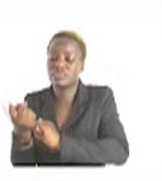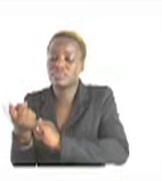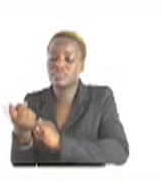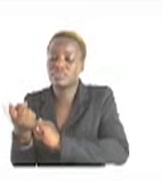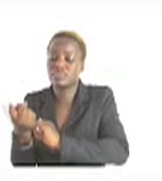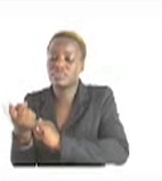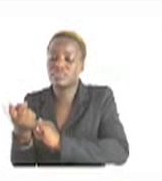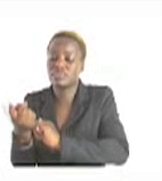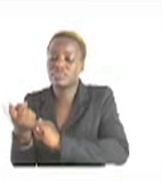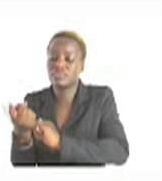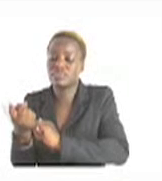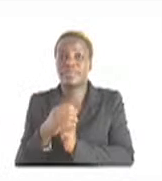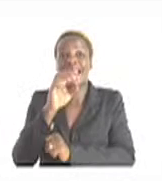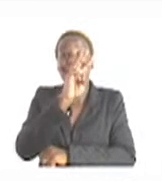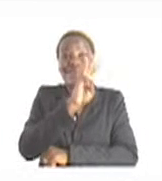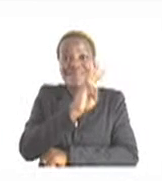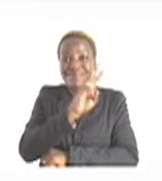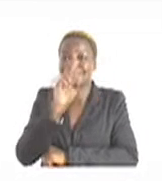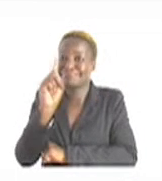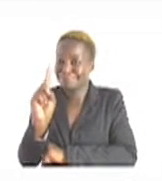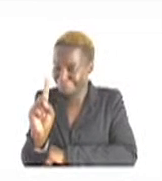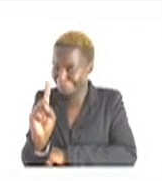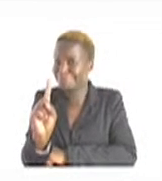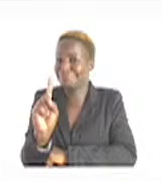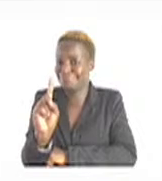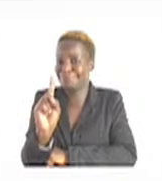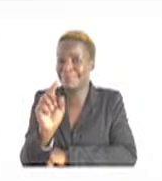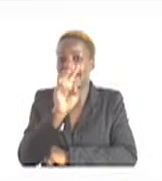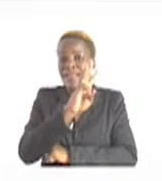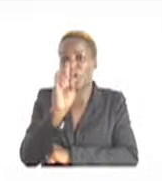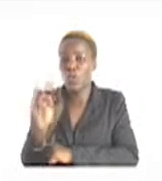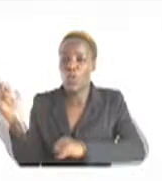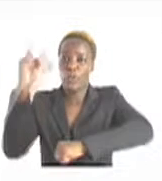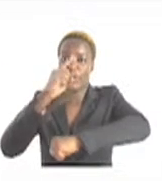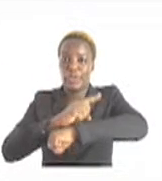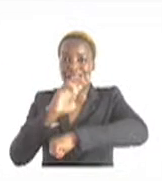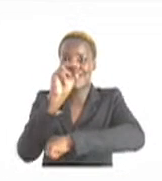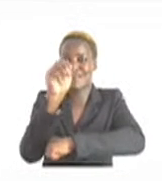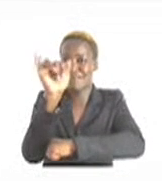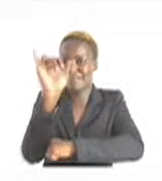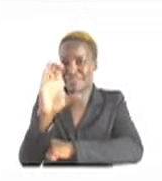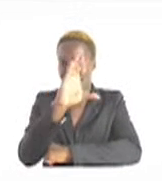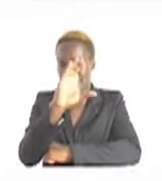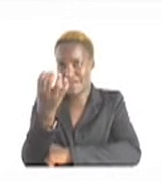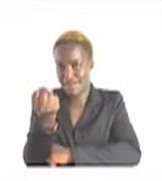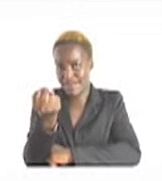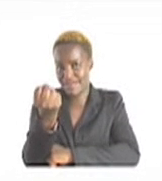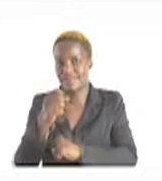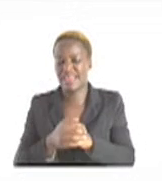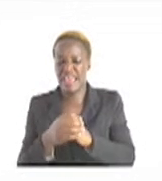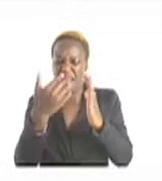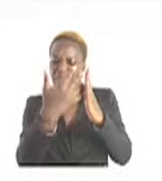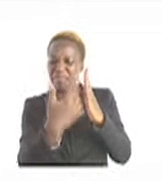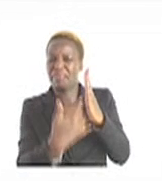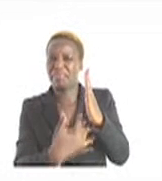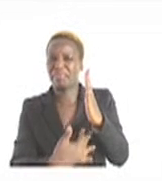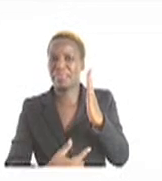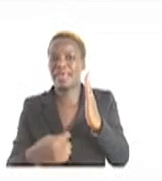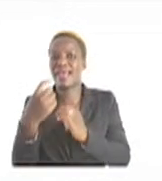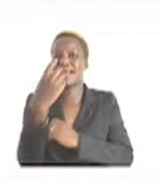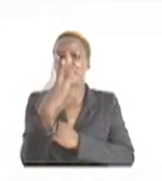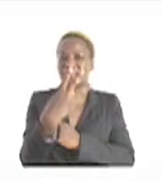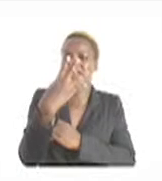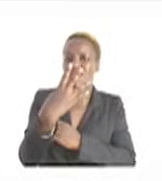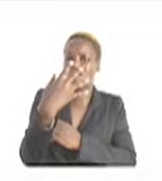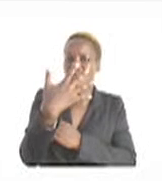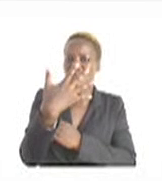31. 31. That's correct. It's 31 days. So for the rest of the worksheet, 3, 4, 5, 6,